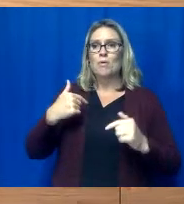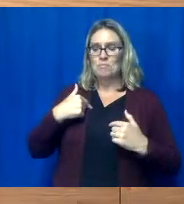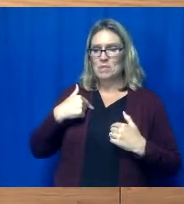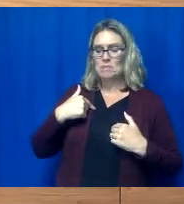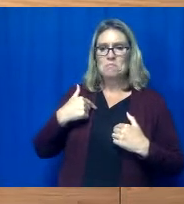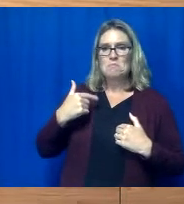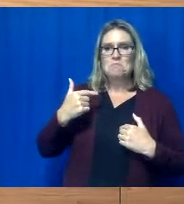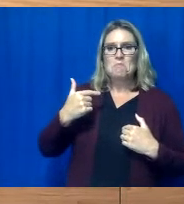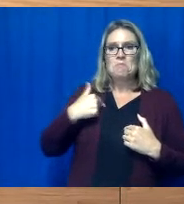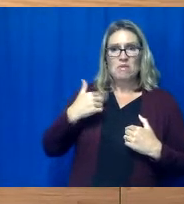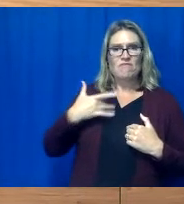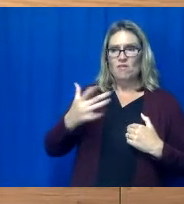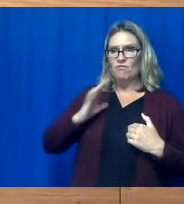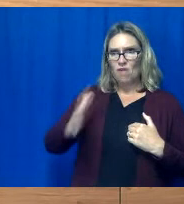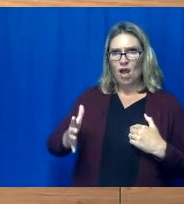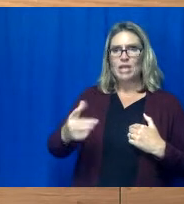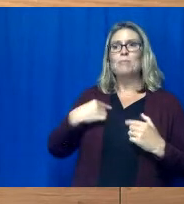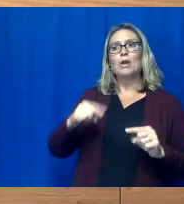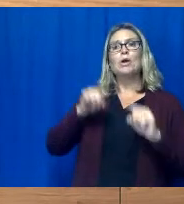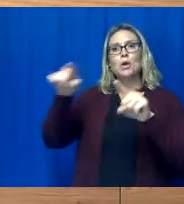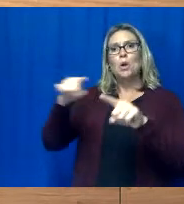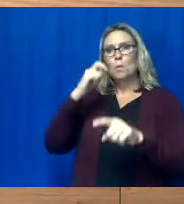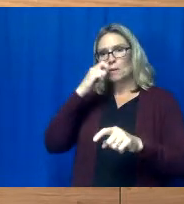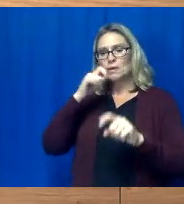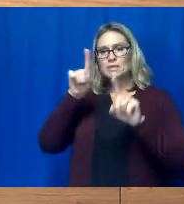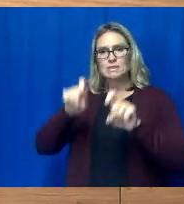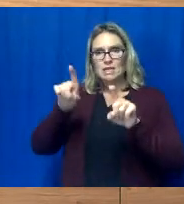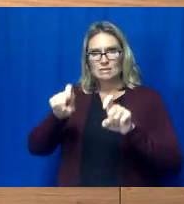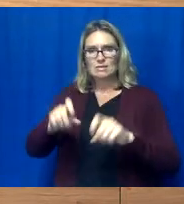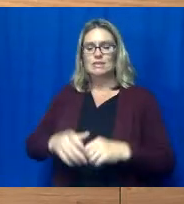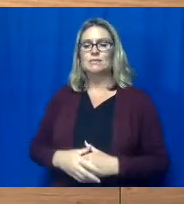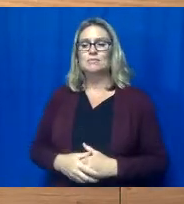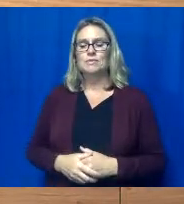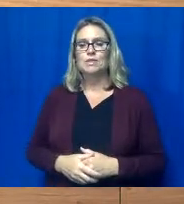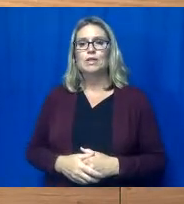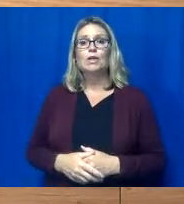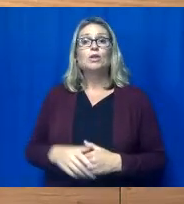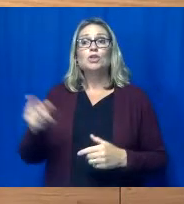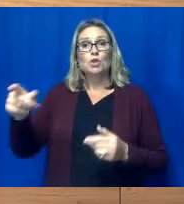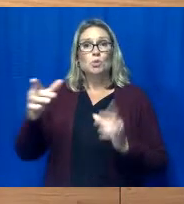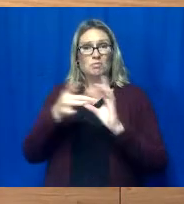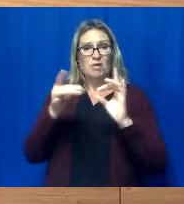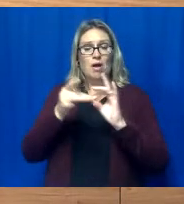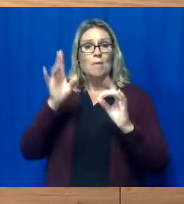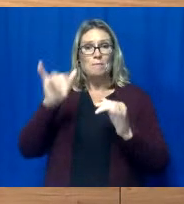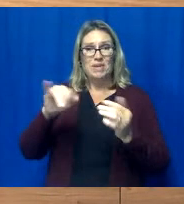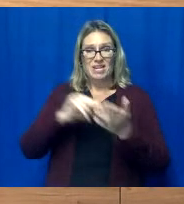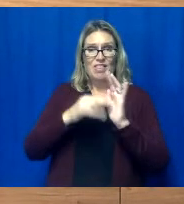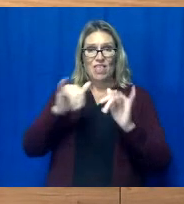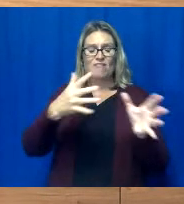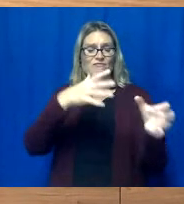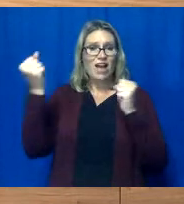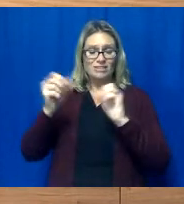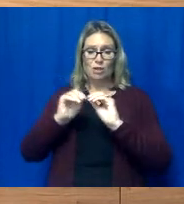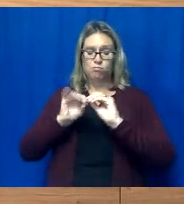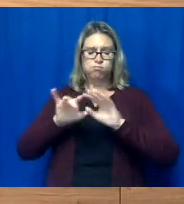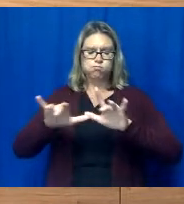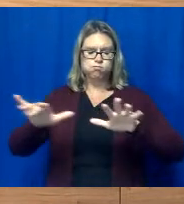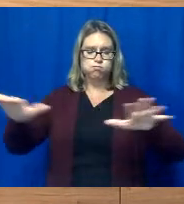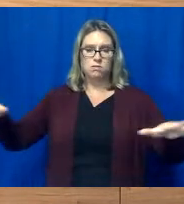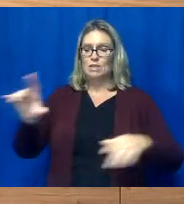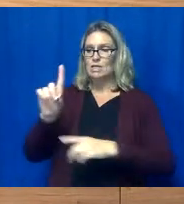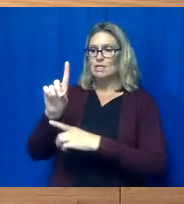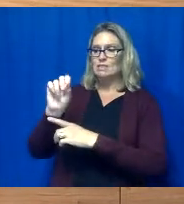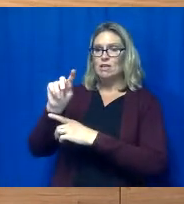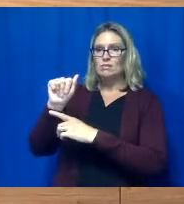in other jurisdictions a lot more. You mentioned the quick spread and shorter incubation period of the Delta. I'm wondering if